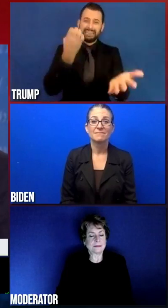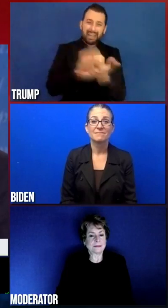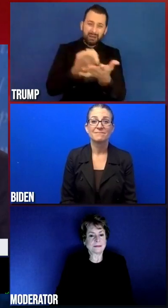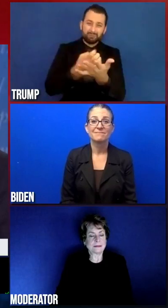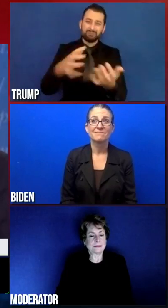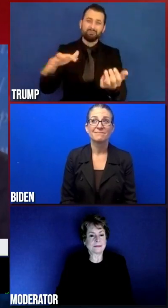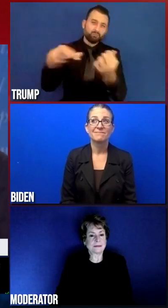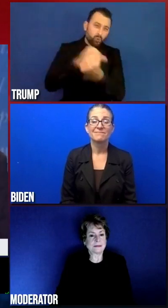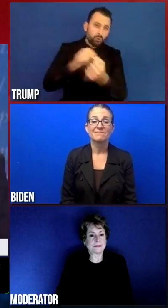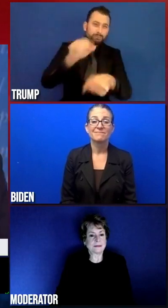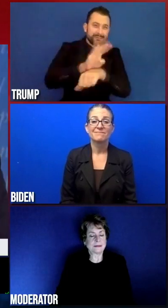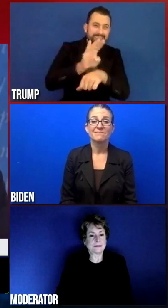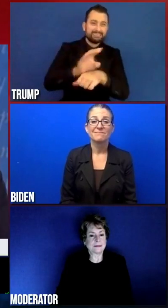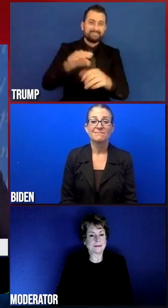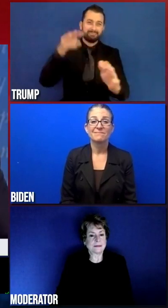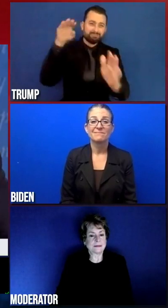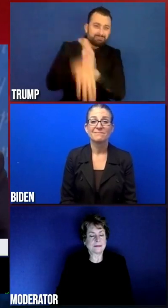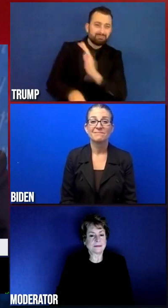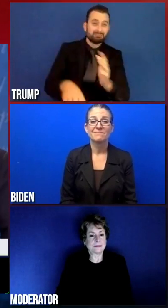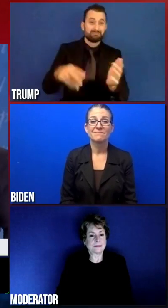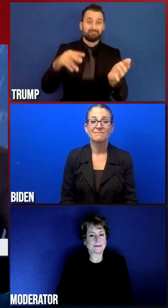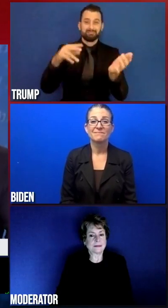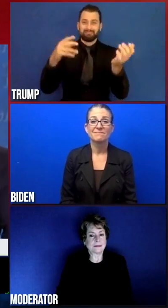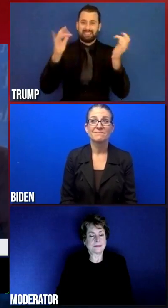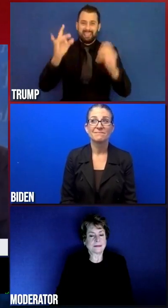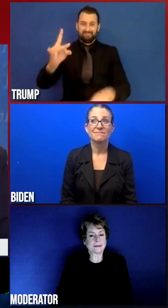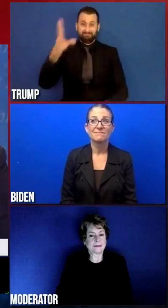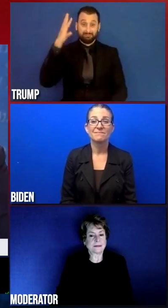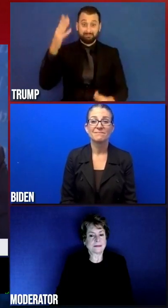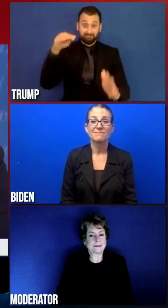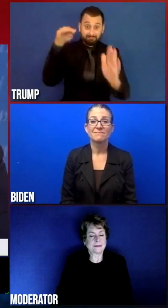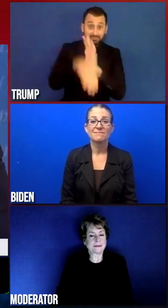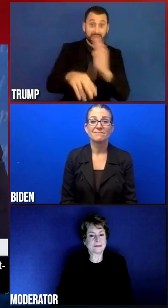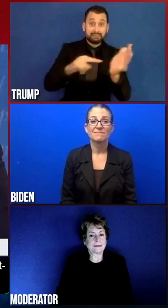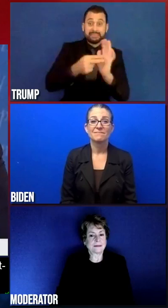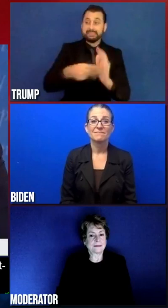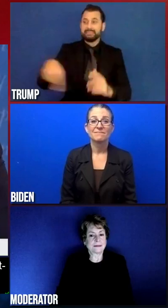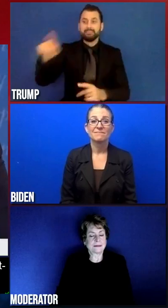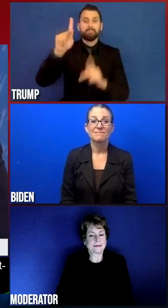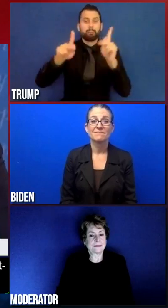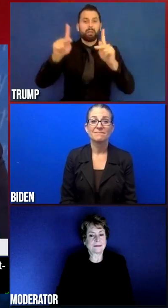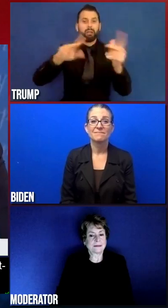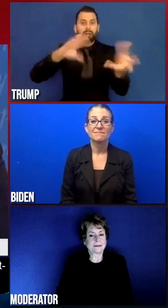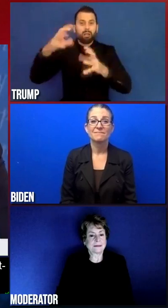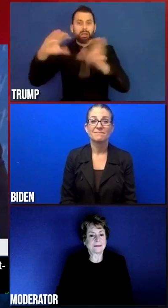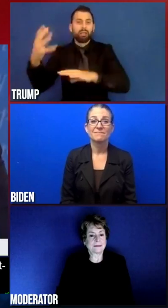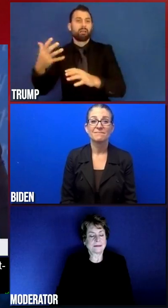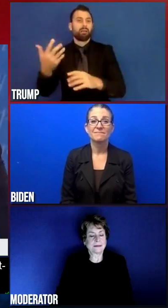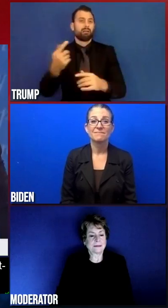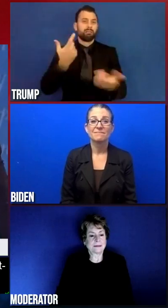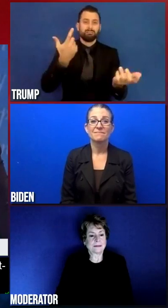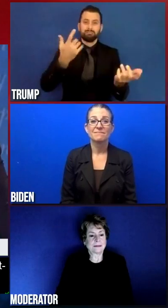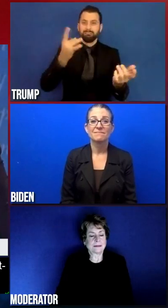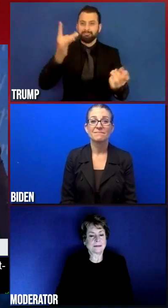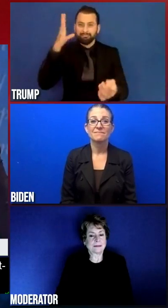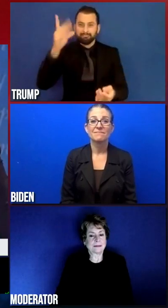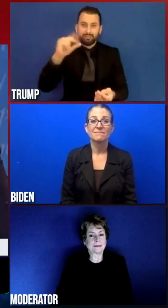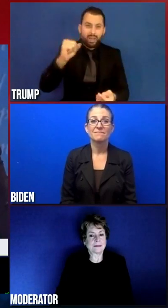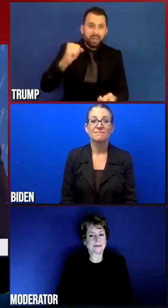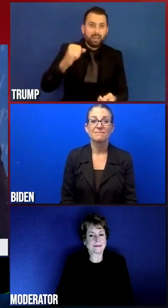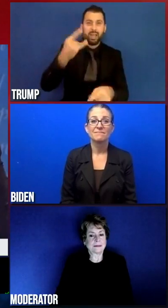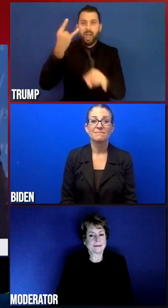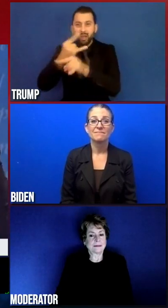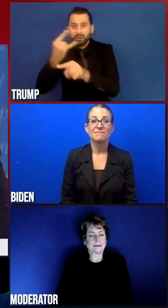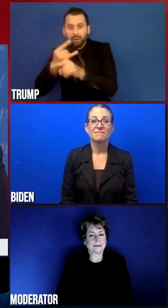happening at some of your Democrat-run states where they have these tough shutdowns. And I'm telling you, it's because they don't want to open it. One of them came